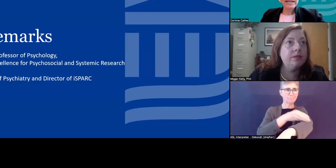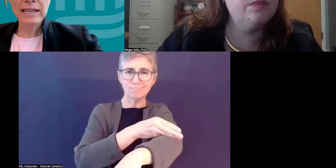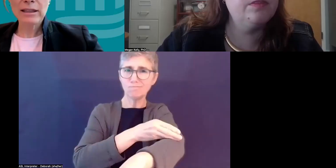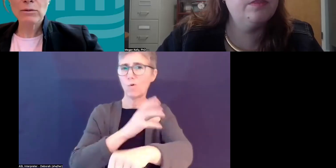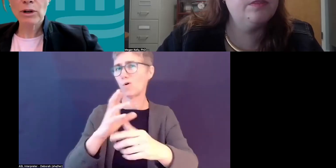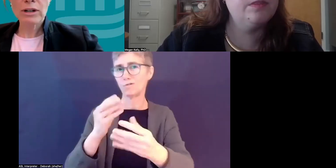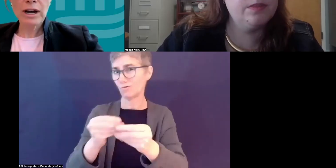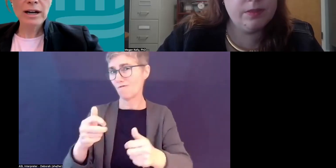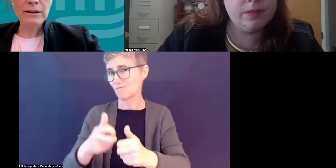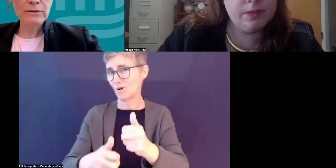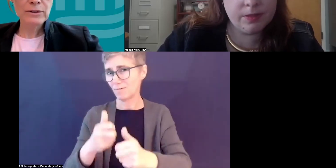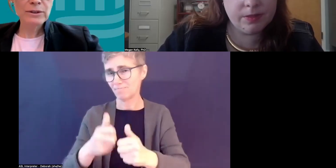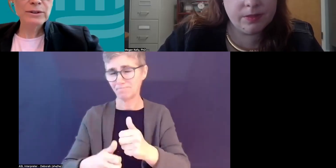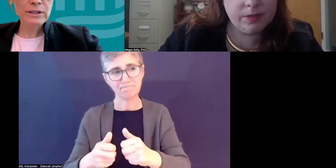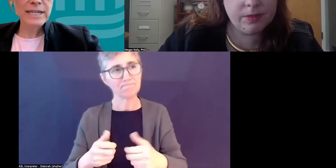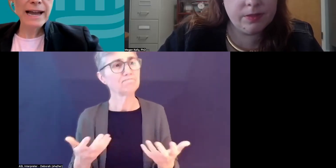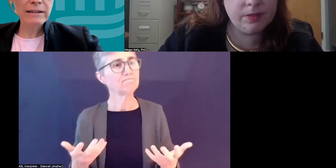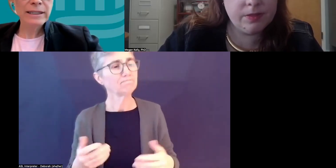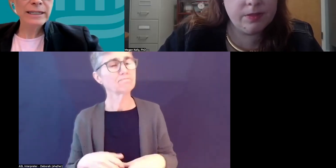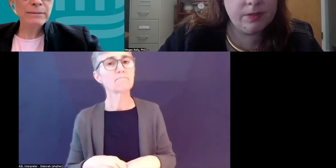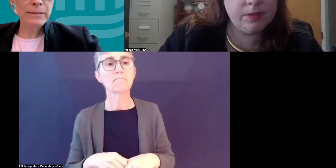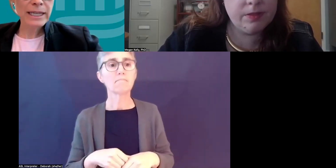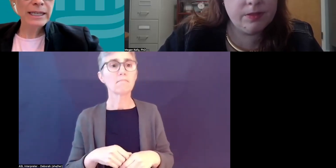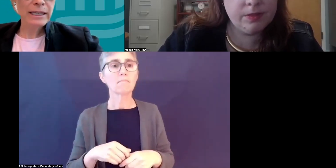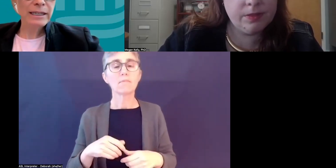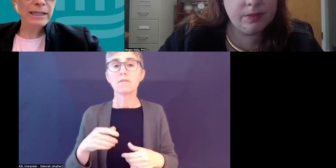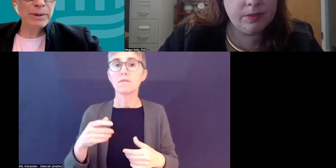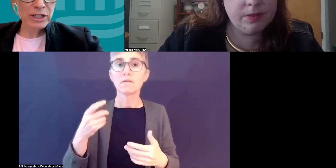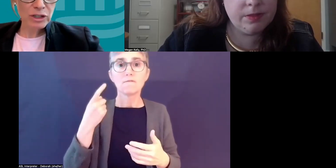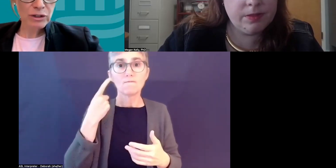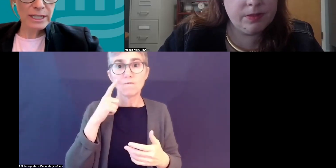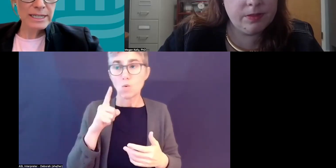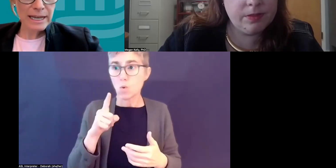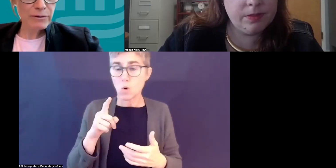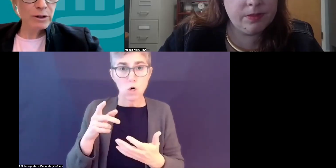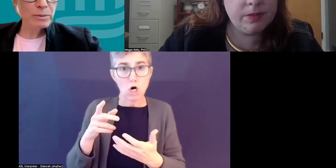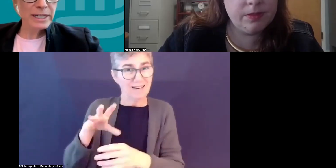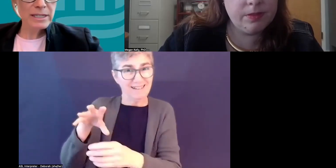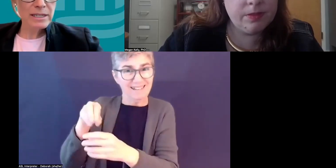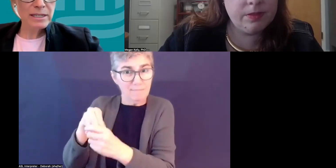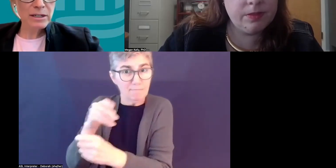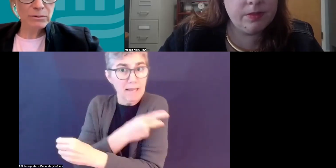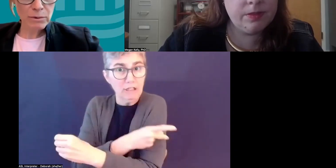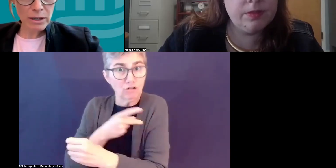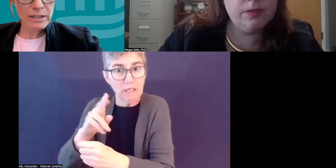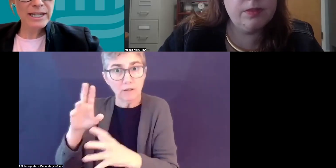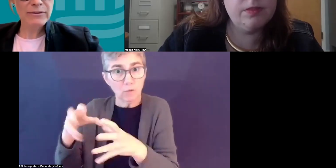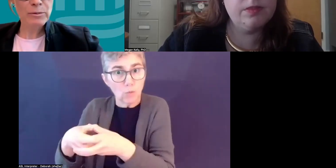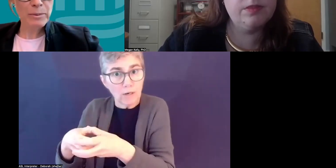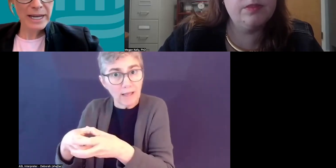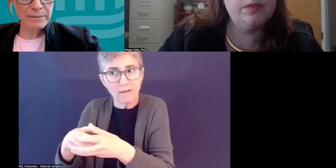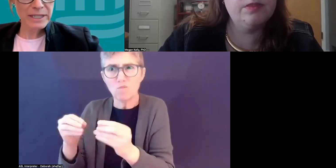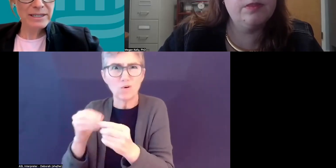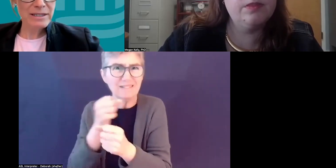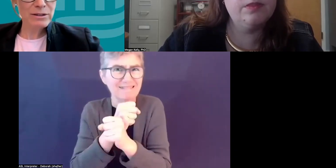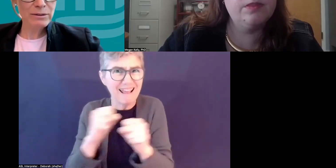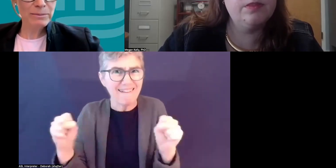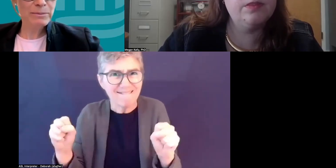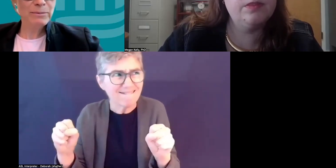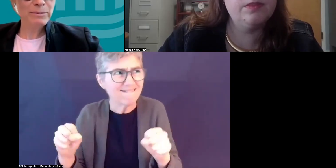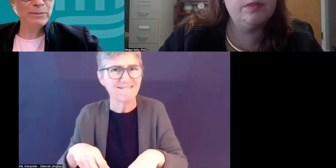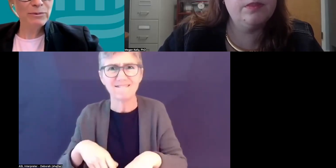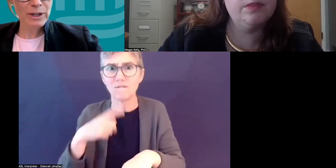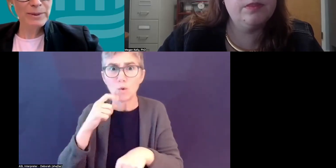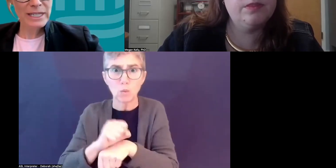I think in the work of tackling making inpatient units safer places to work, safer places